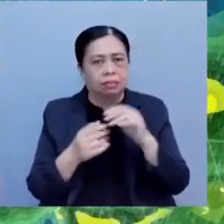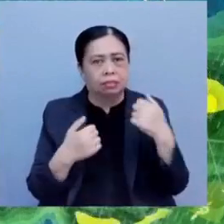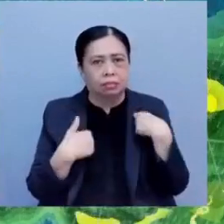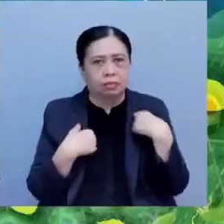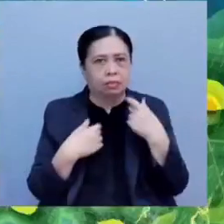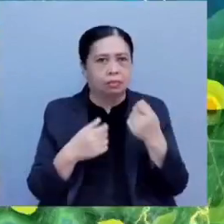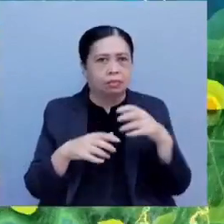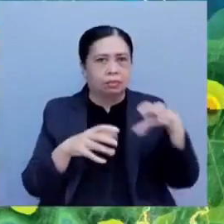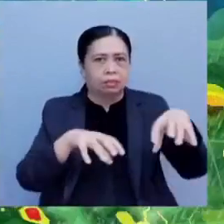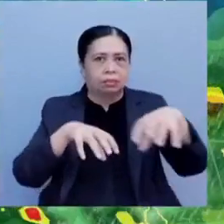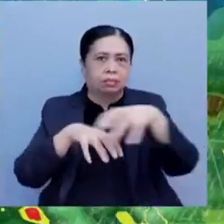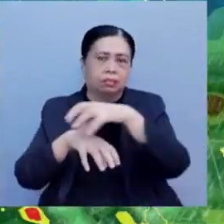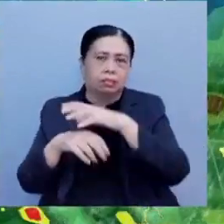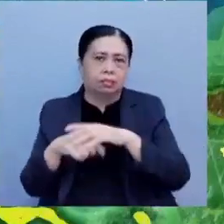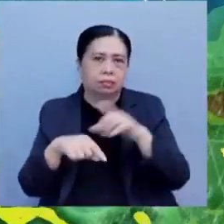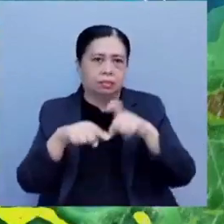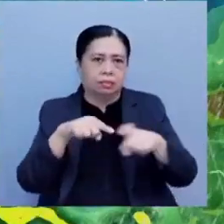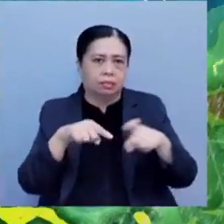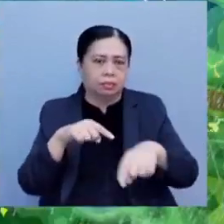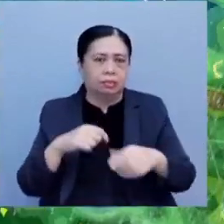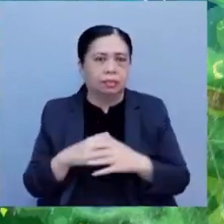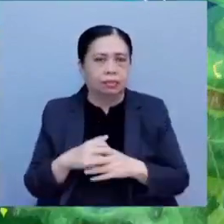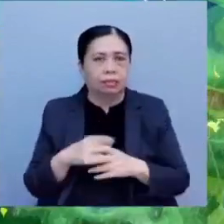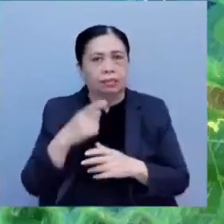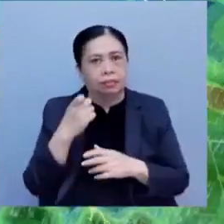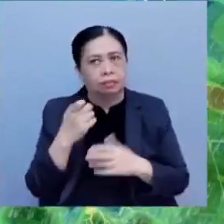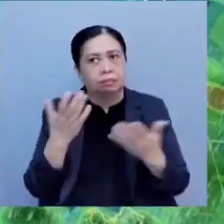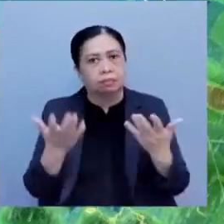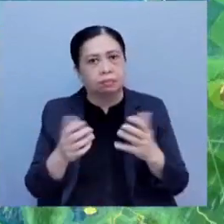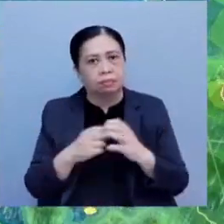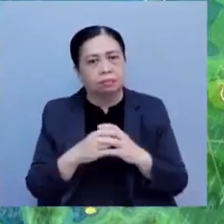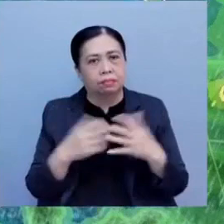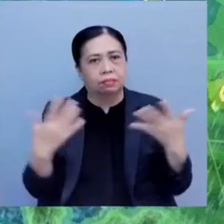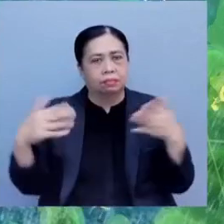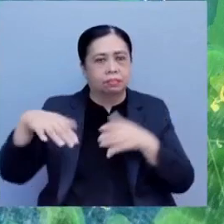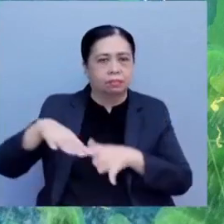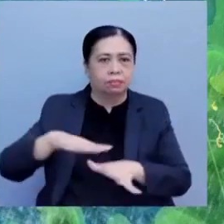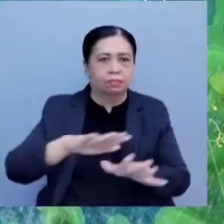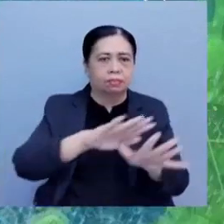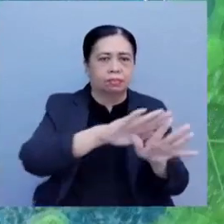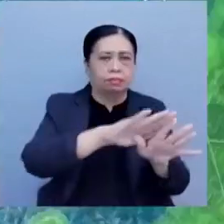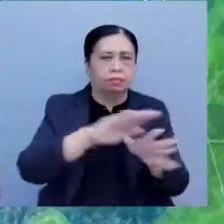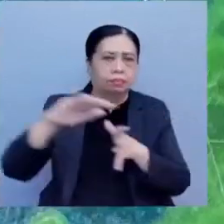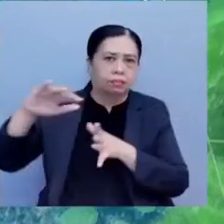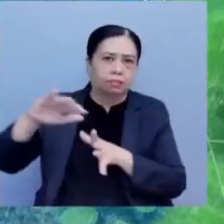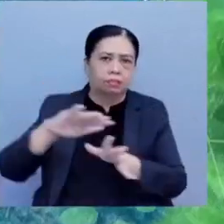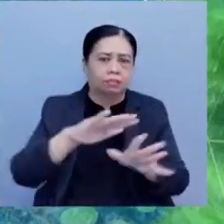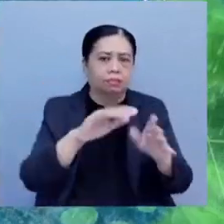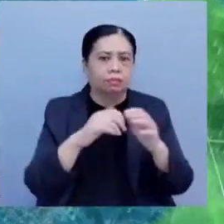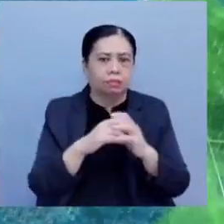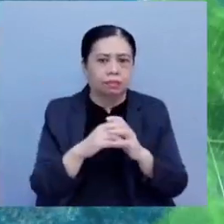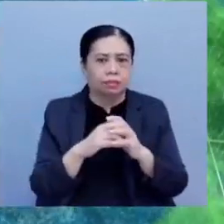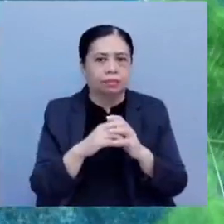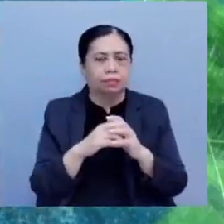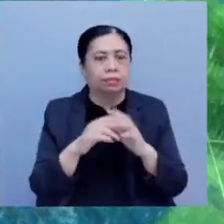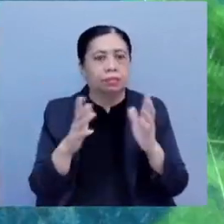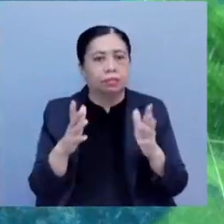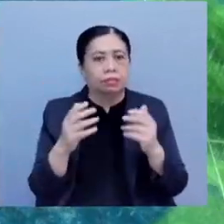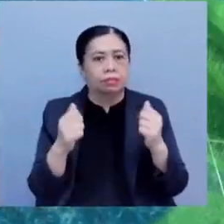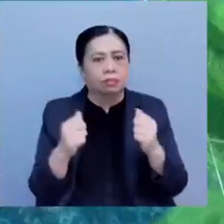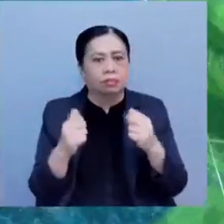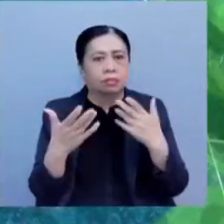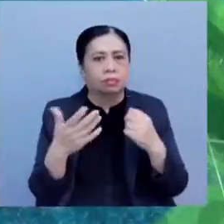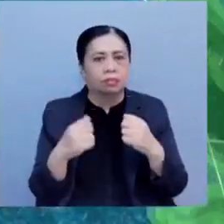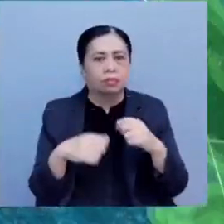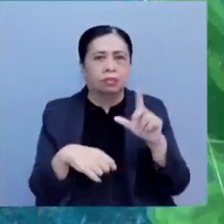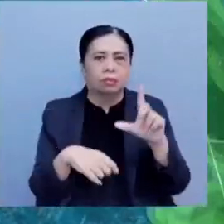scattered rains and thunderstorms due to possible interaction of the shear line and the low and a possible occurrence of a low